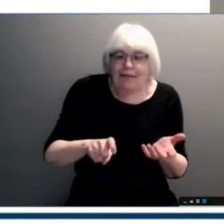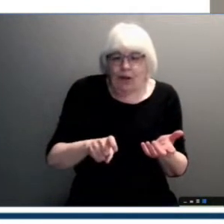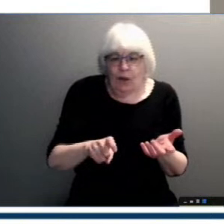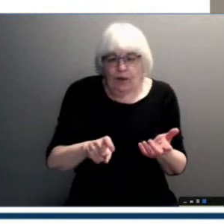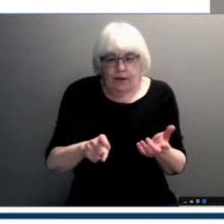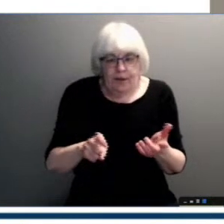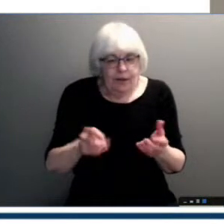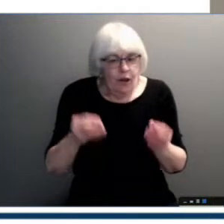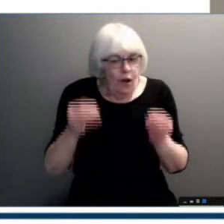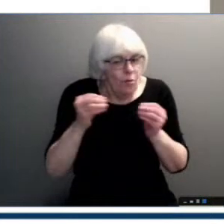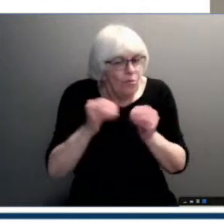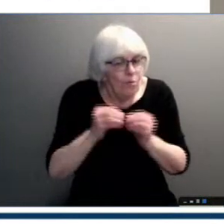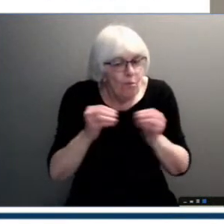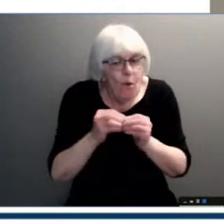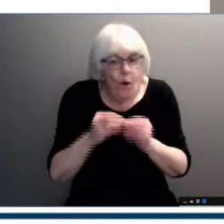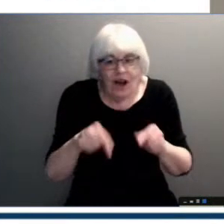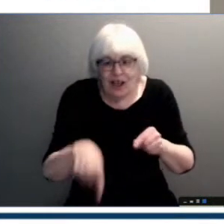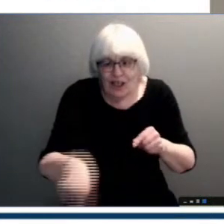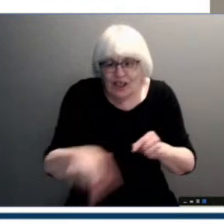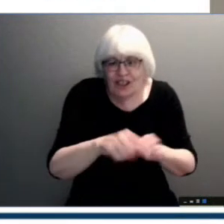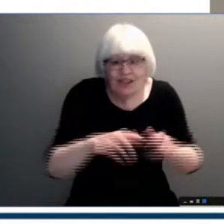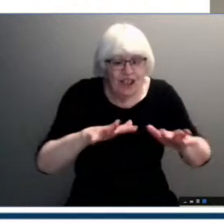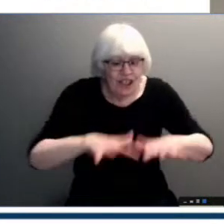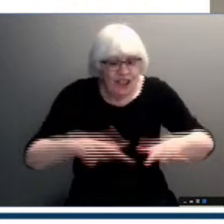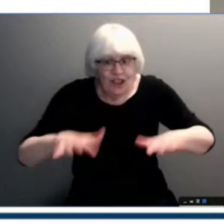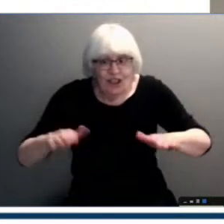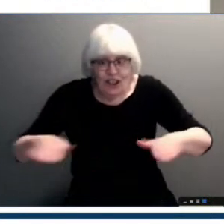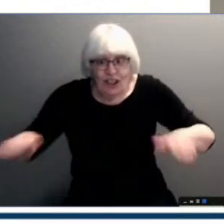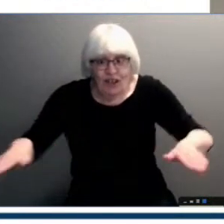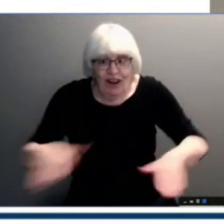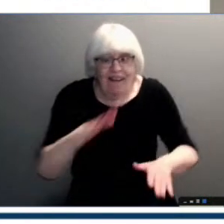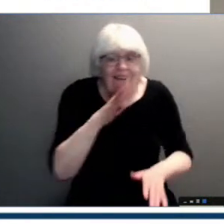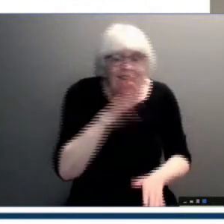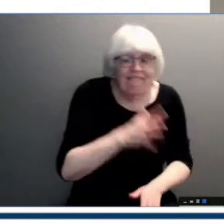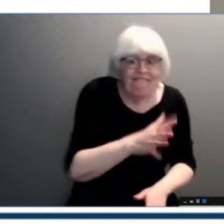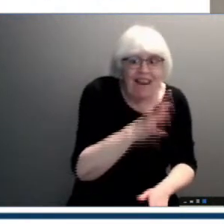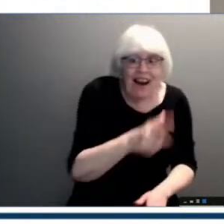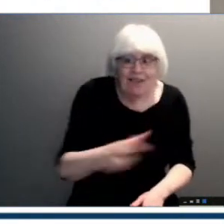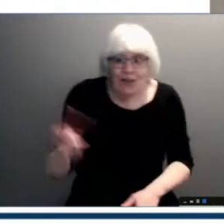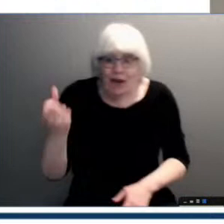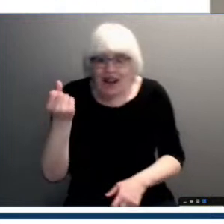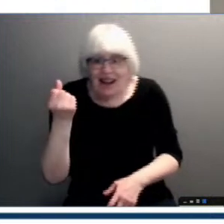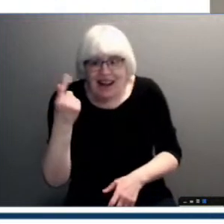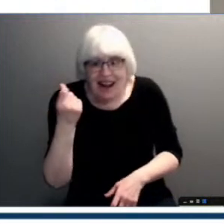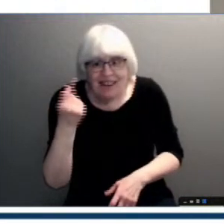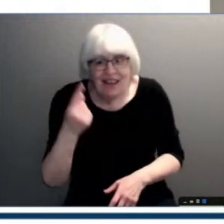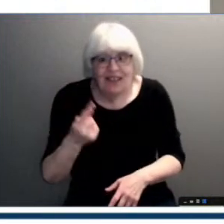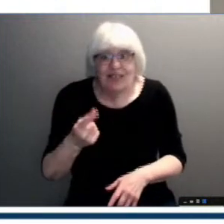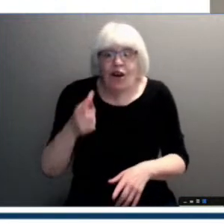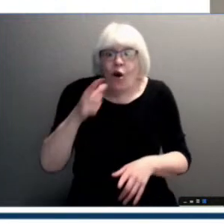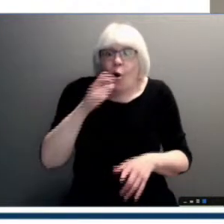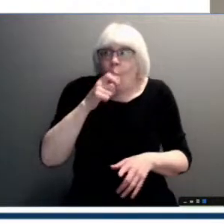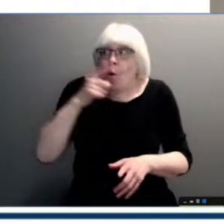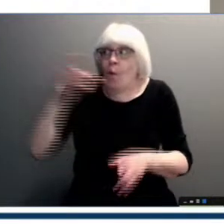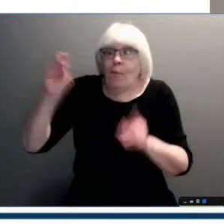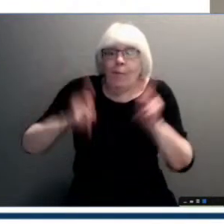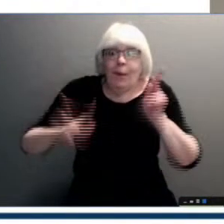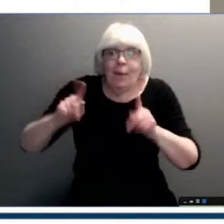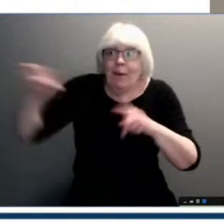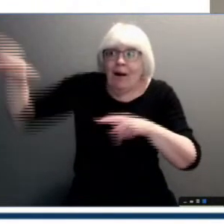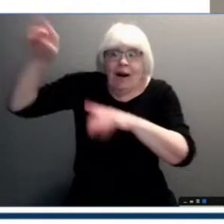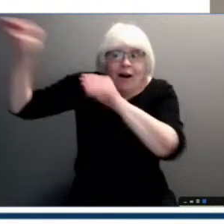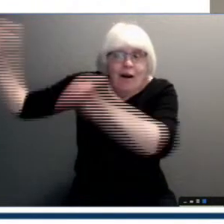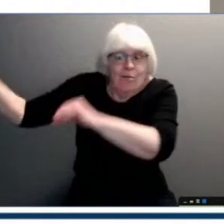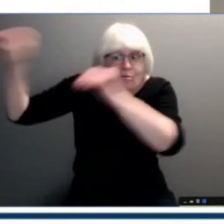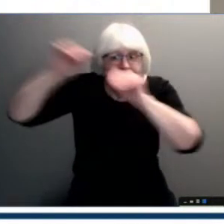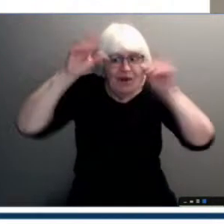to 11 and newcomers with their first and second doses as well. Booster doses for all frontline healthcare workers are